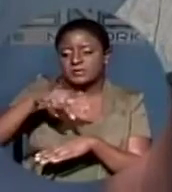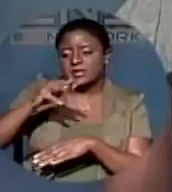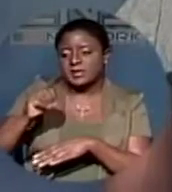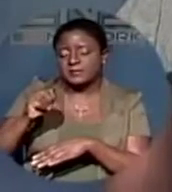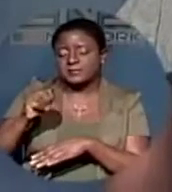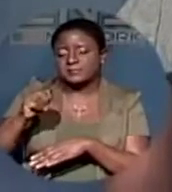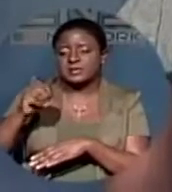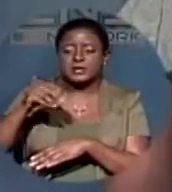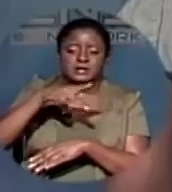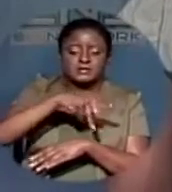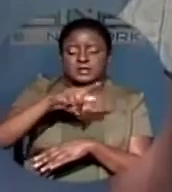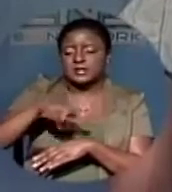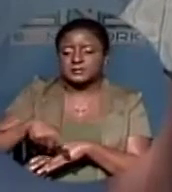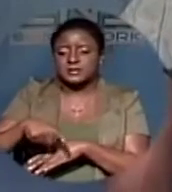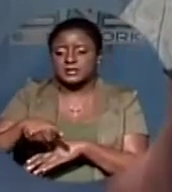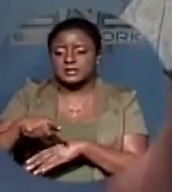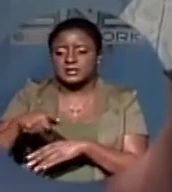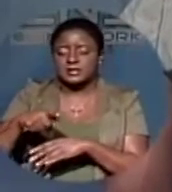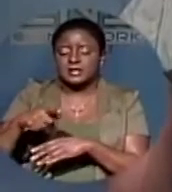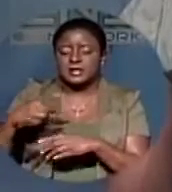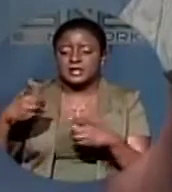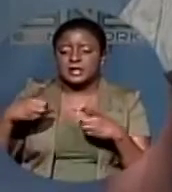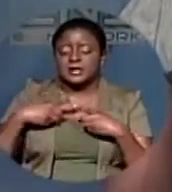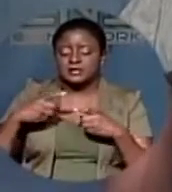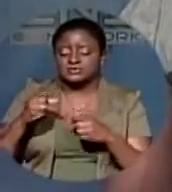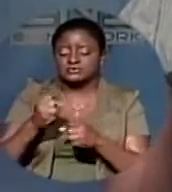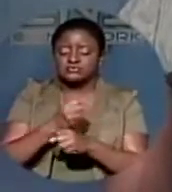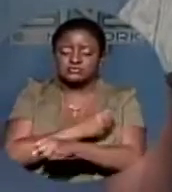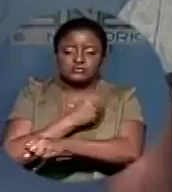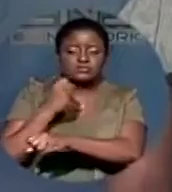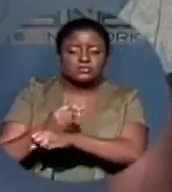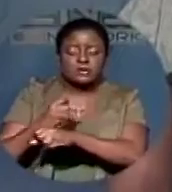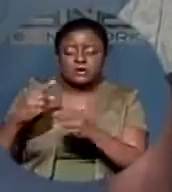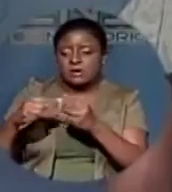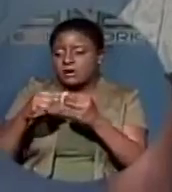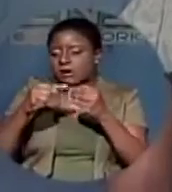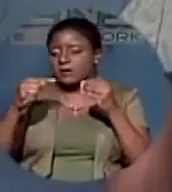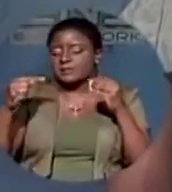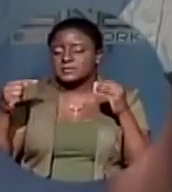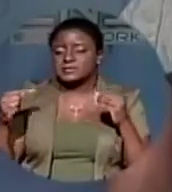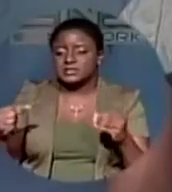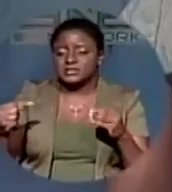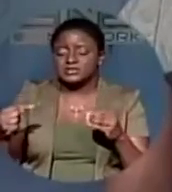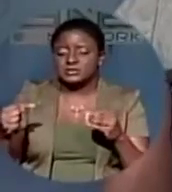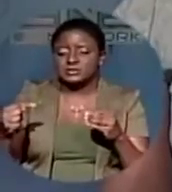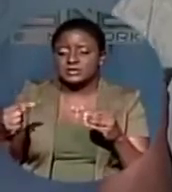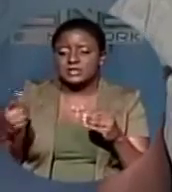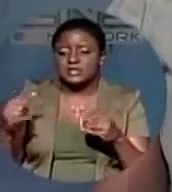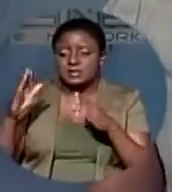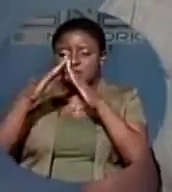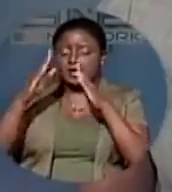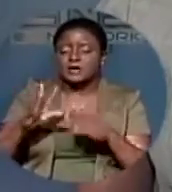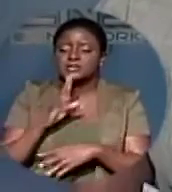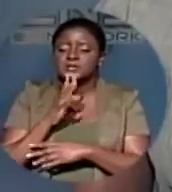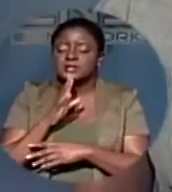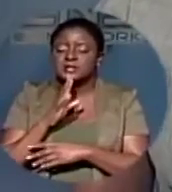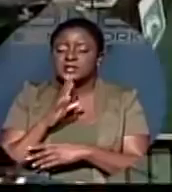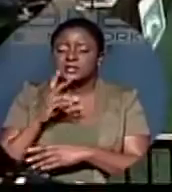they expected to have the matter completed last evening. The Speaker had to intervene, standing to his feet to restore